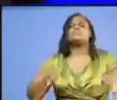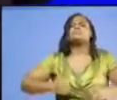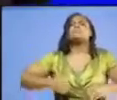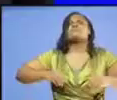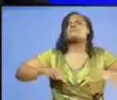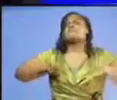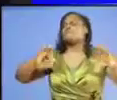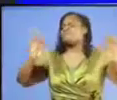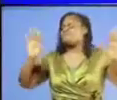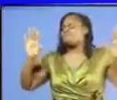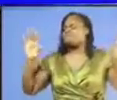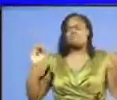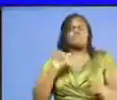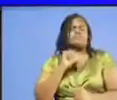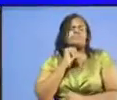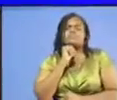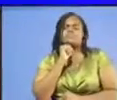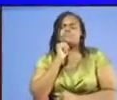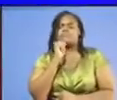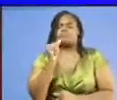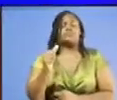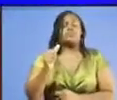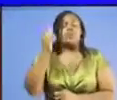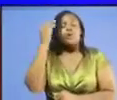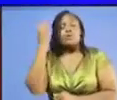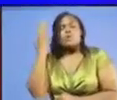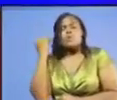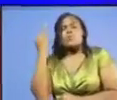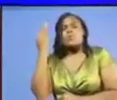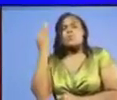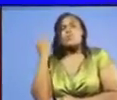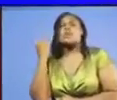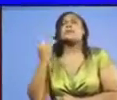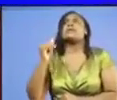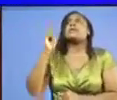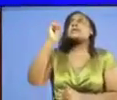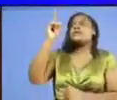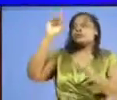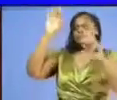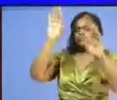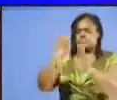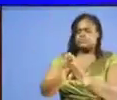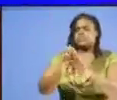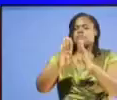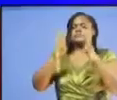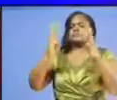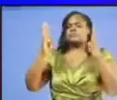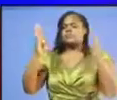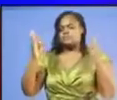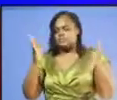by faith. In the midst of pandemic problems,